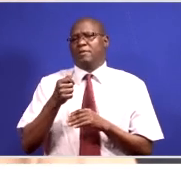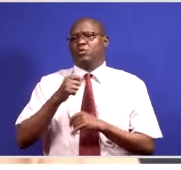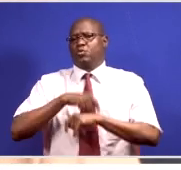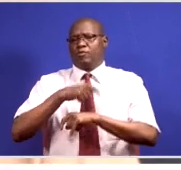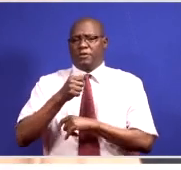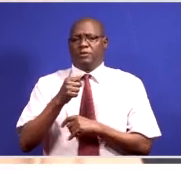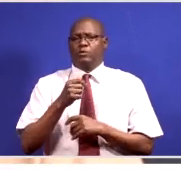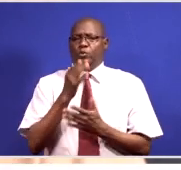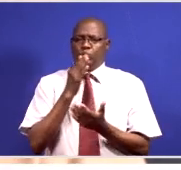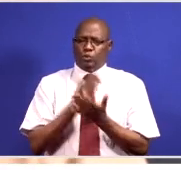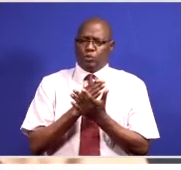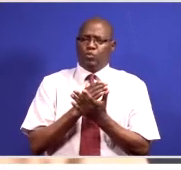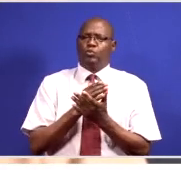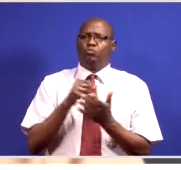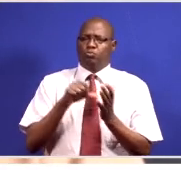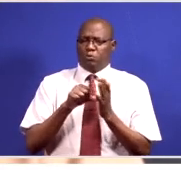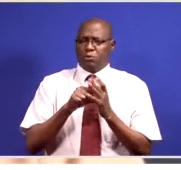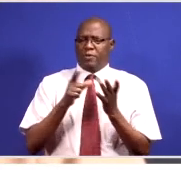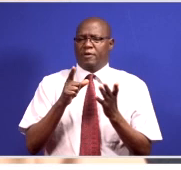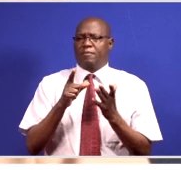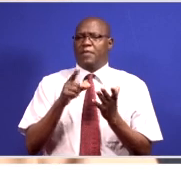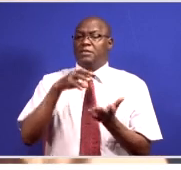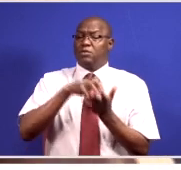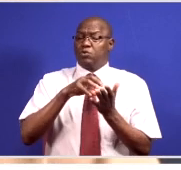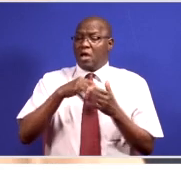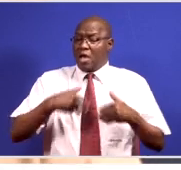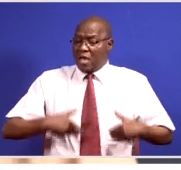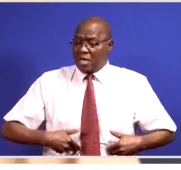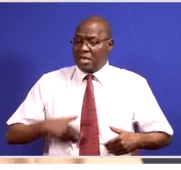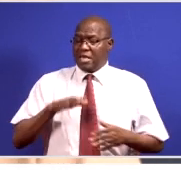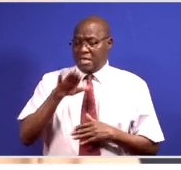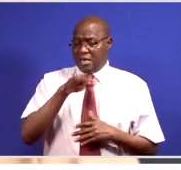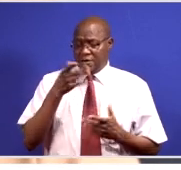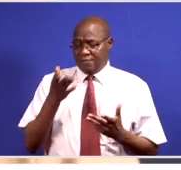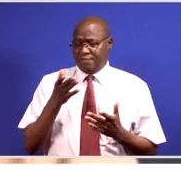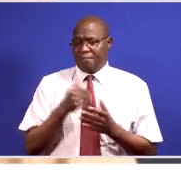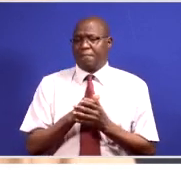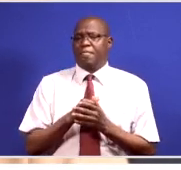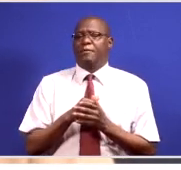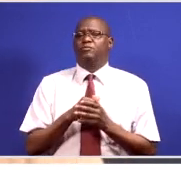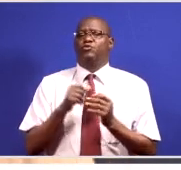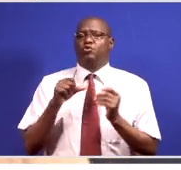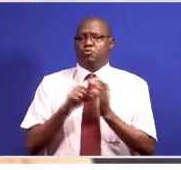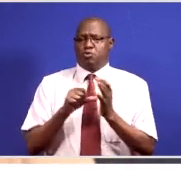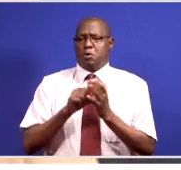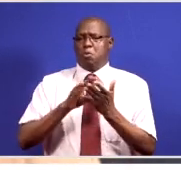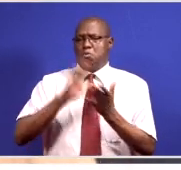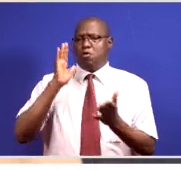shida. Hii hali ya njaa ya hii area ndio imesababisha hii shida